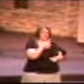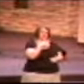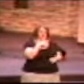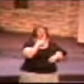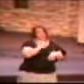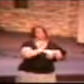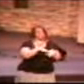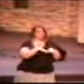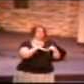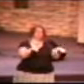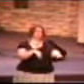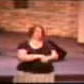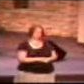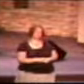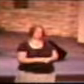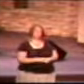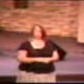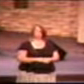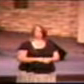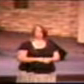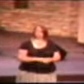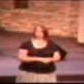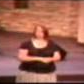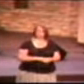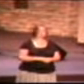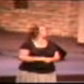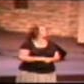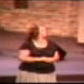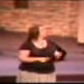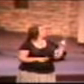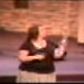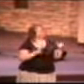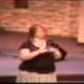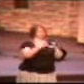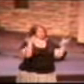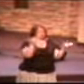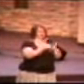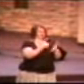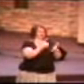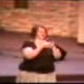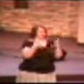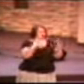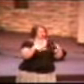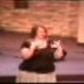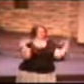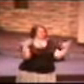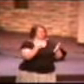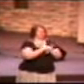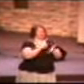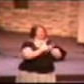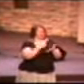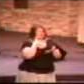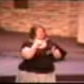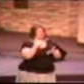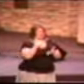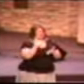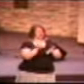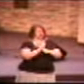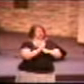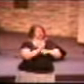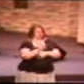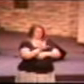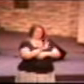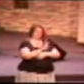on the stage. One, it's too much money. They already want too much money for a movie, but an extra six or seven dollars, you can